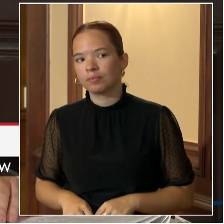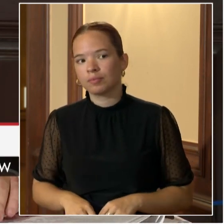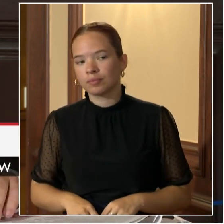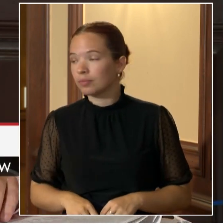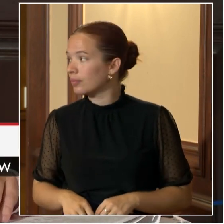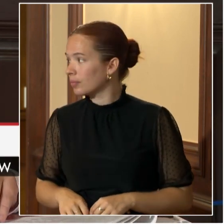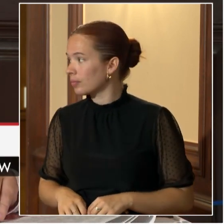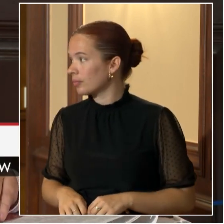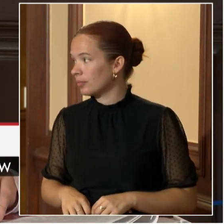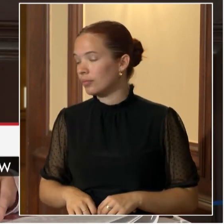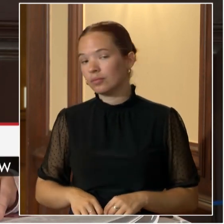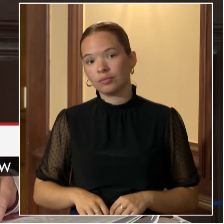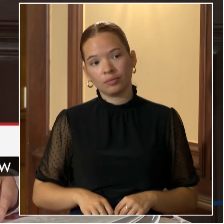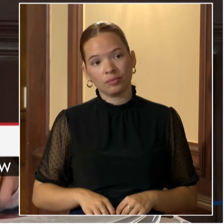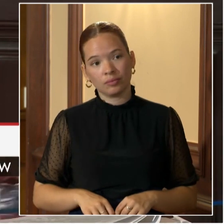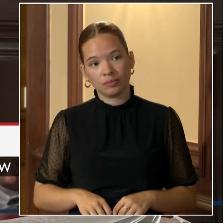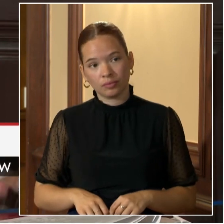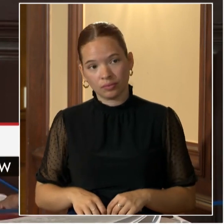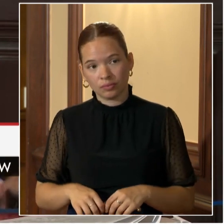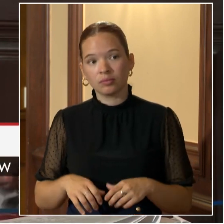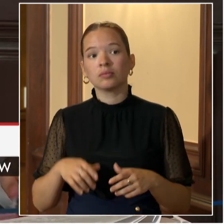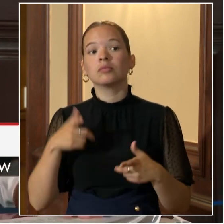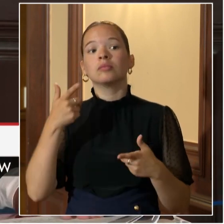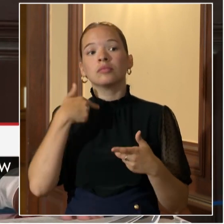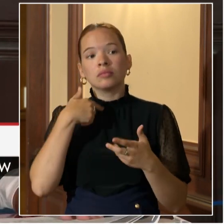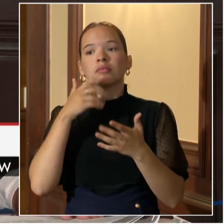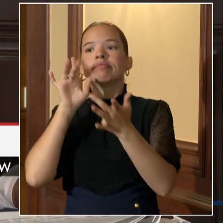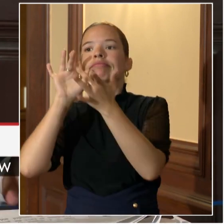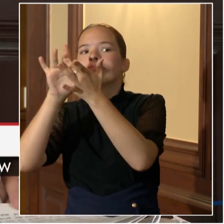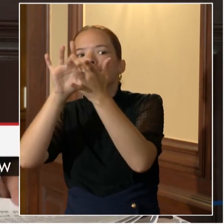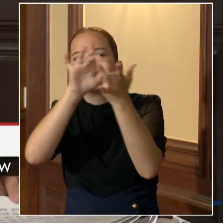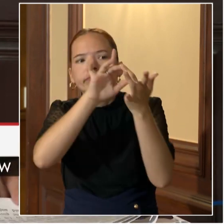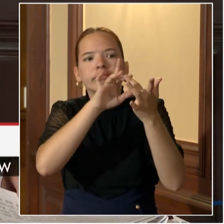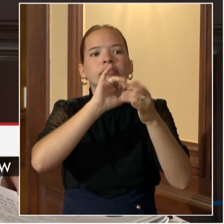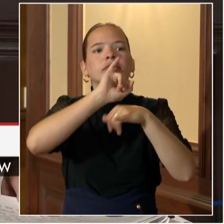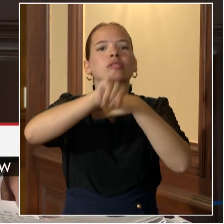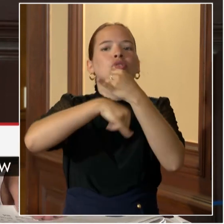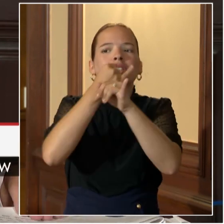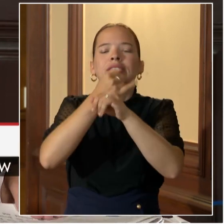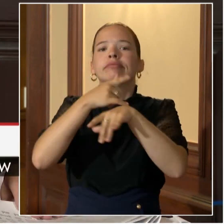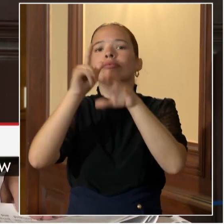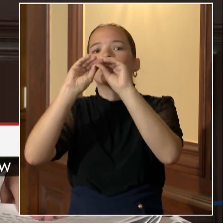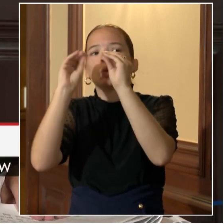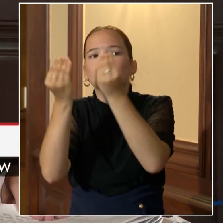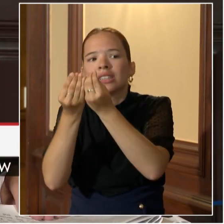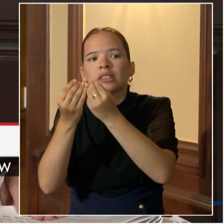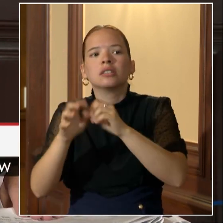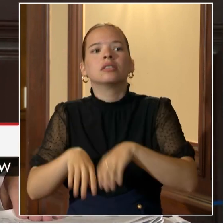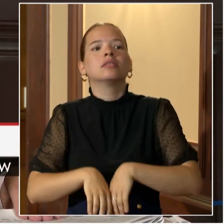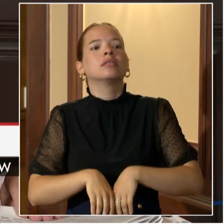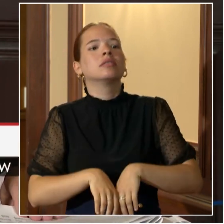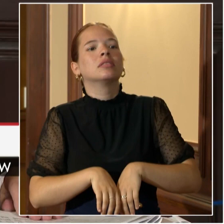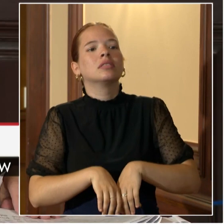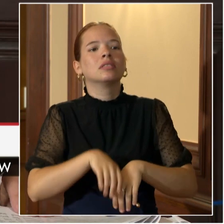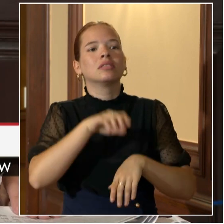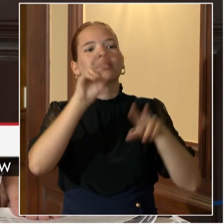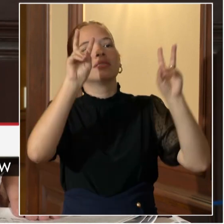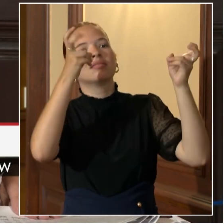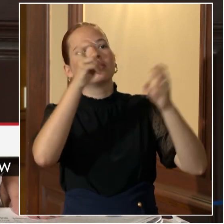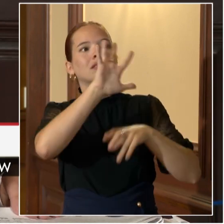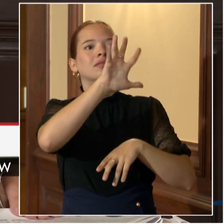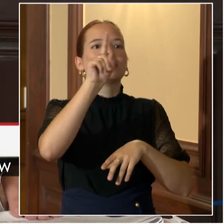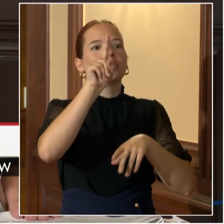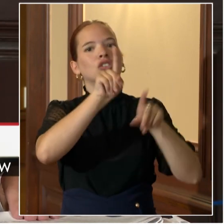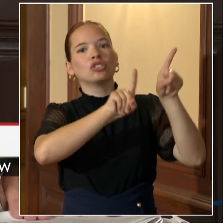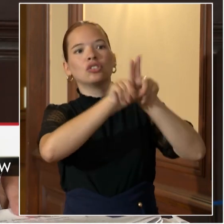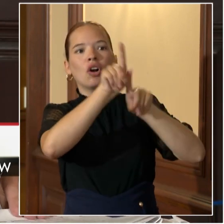international organizations. Funding for the 51-star celebrity endorsement programs is proposed to be continued at levels already